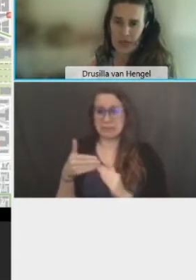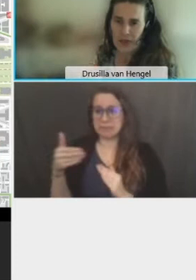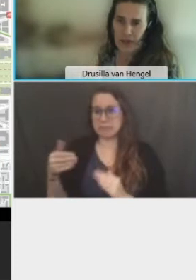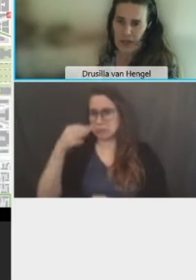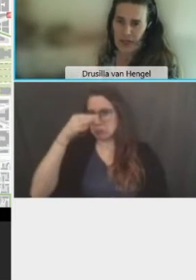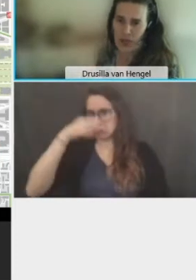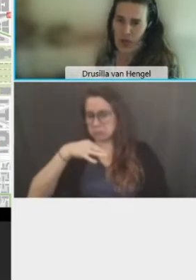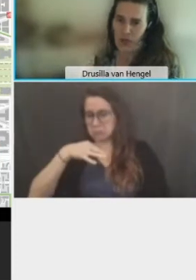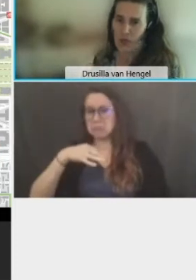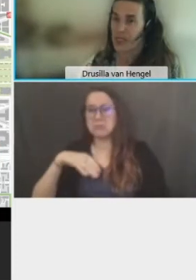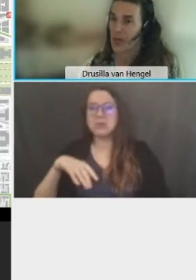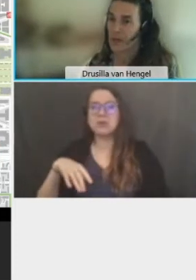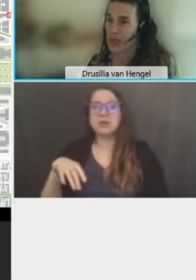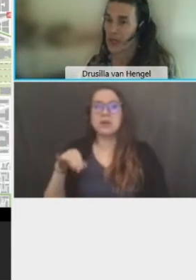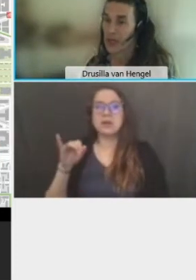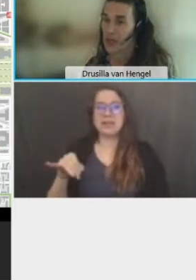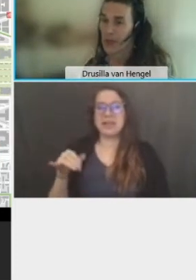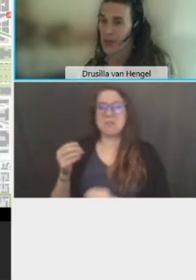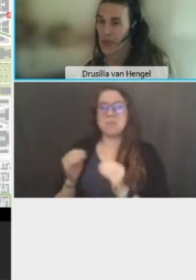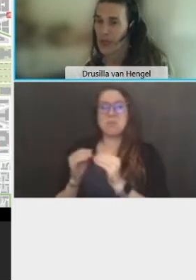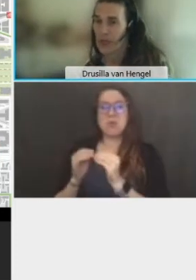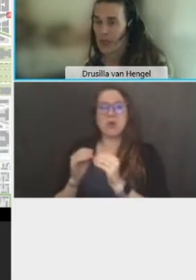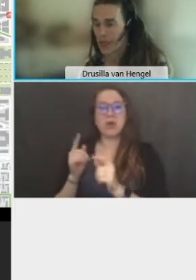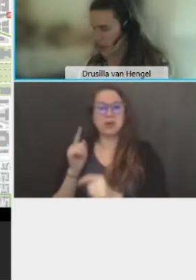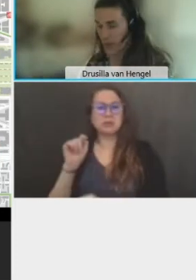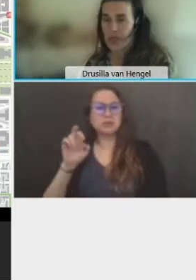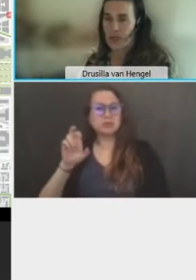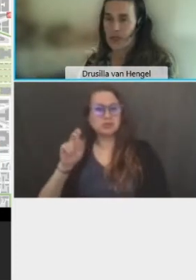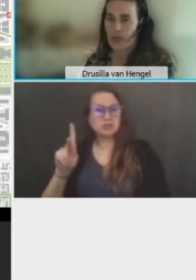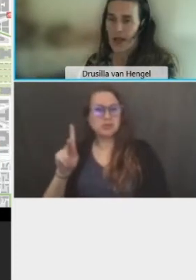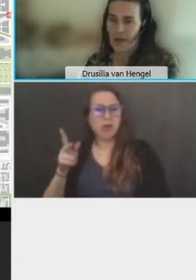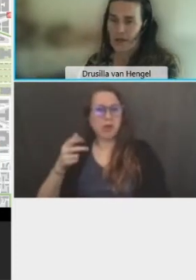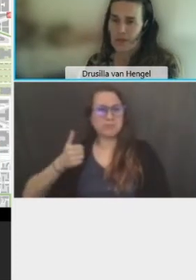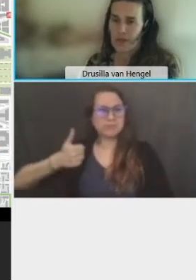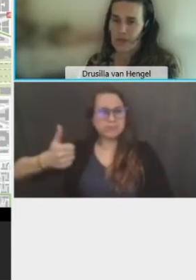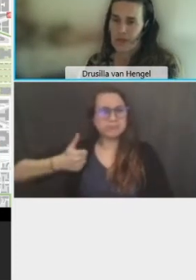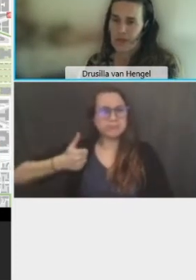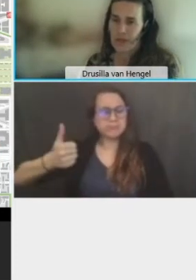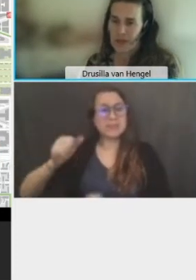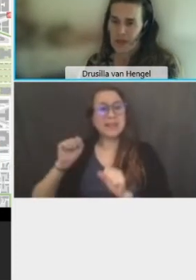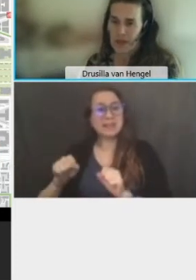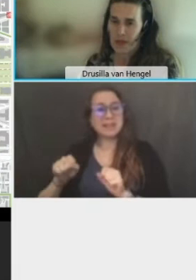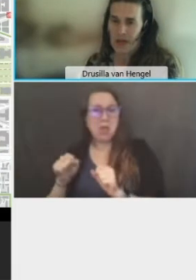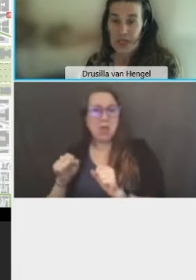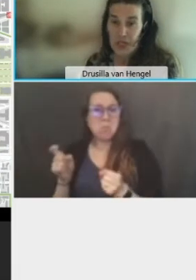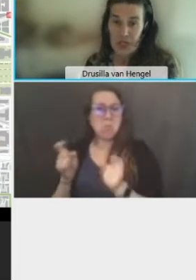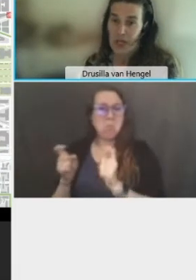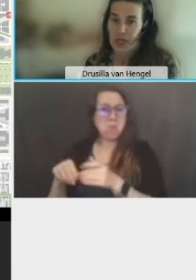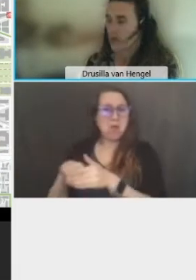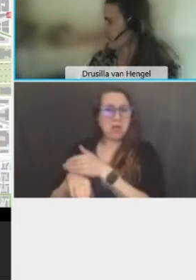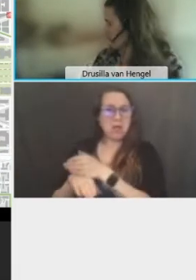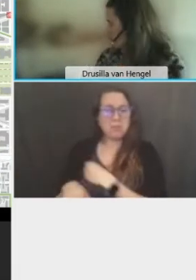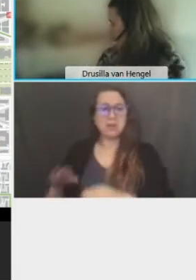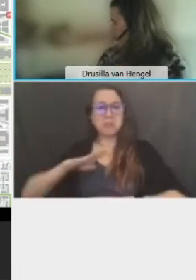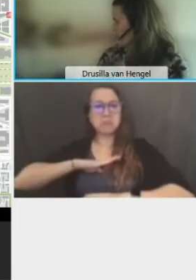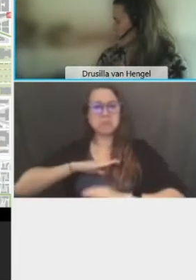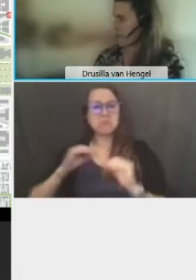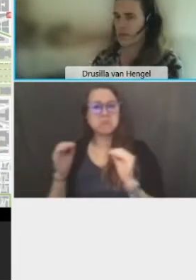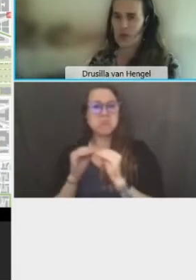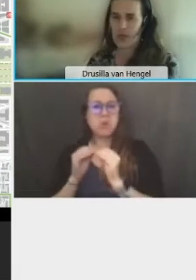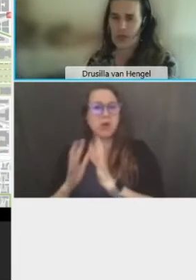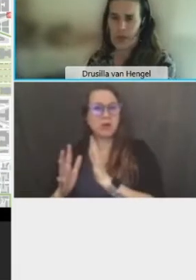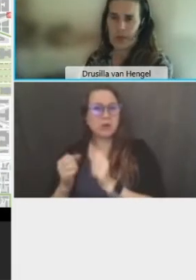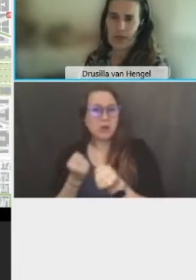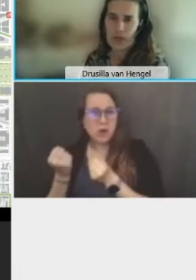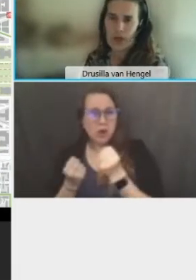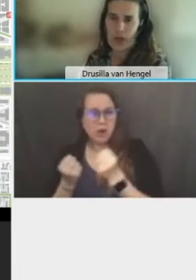principal arterial and truck route, which can accommodate additional traffic and additional vehicle traffic. Sorry,